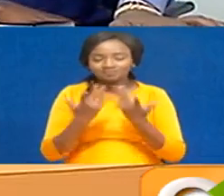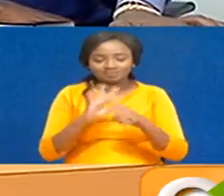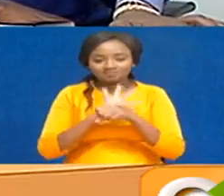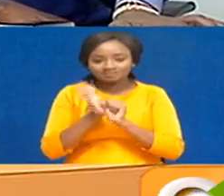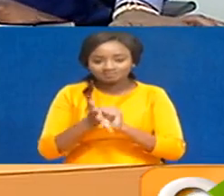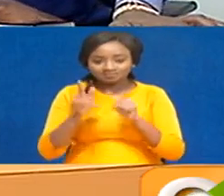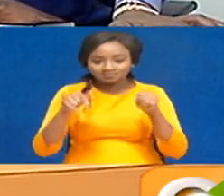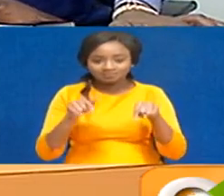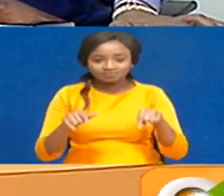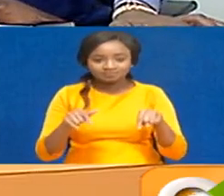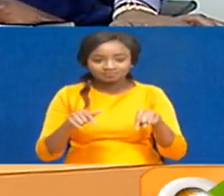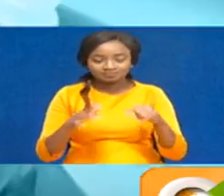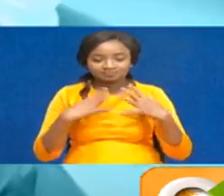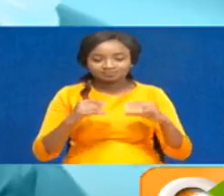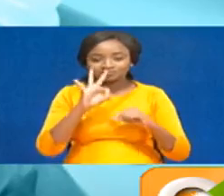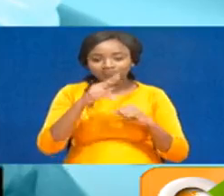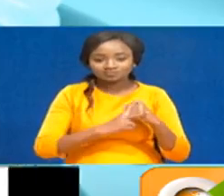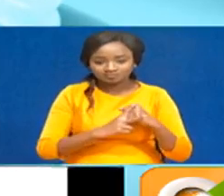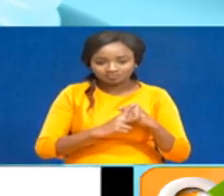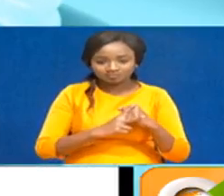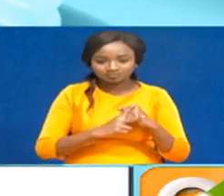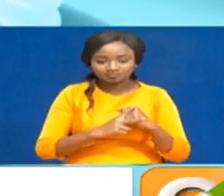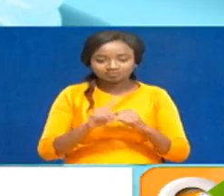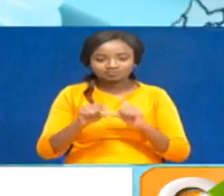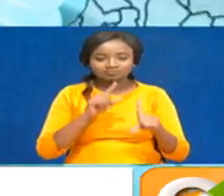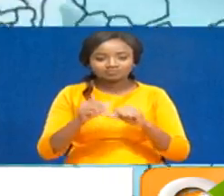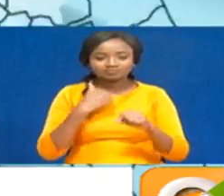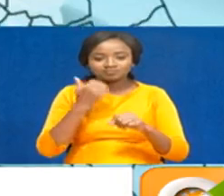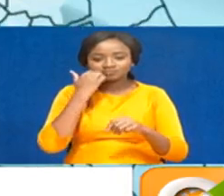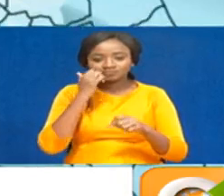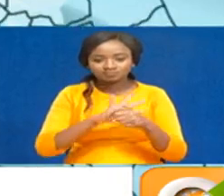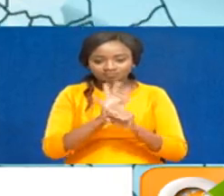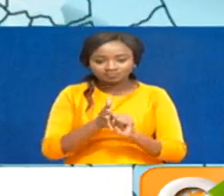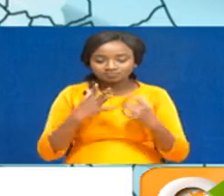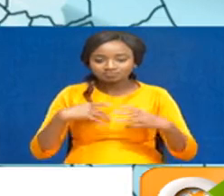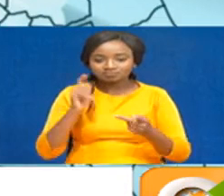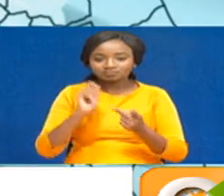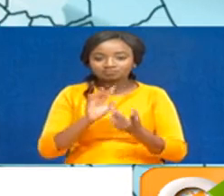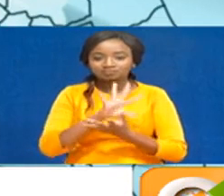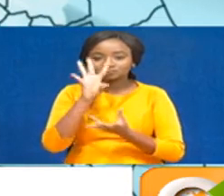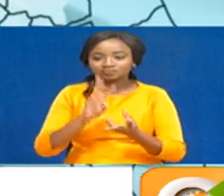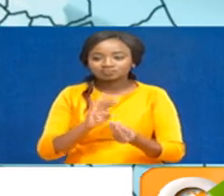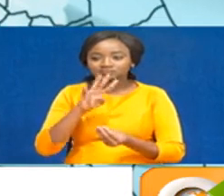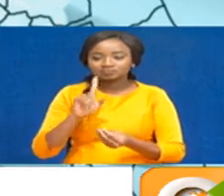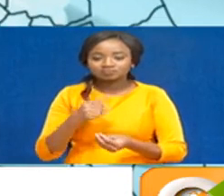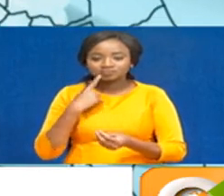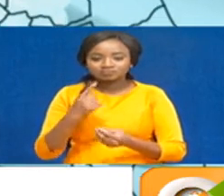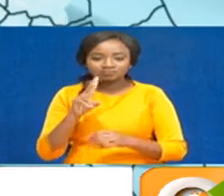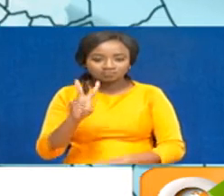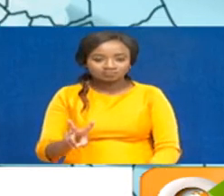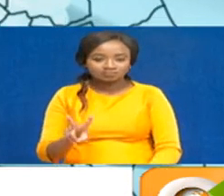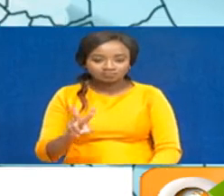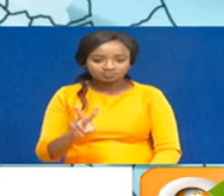Tonight, 37 more positive COVID-19 cases were recorded. This was out of a sample size of